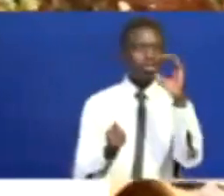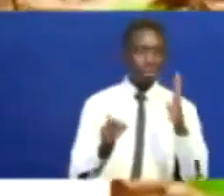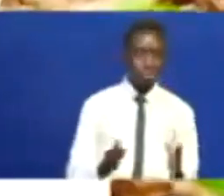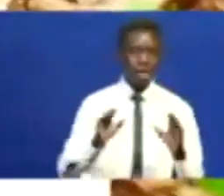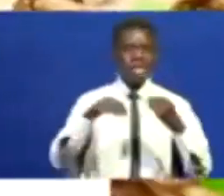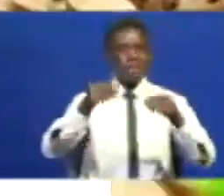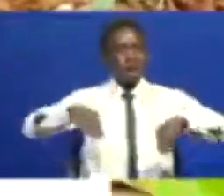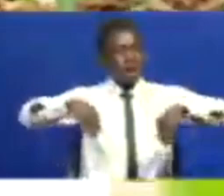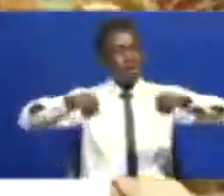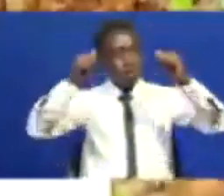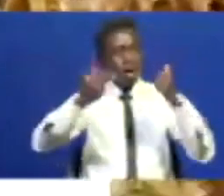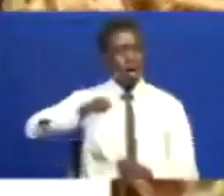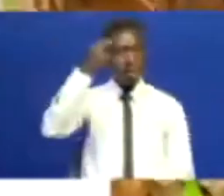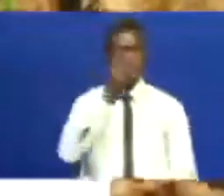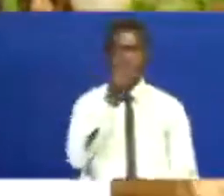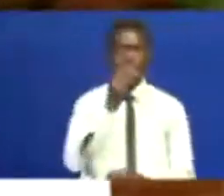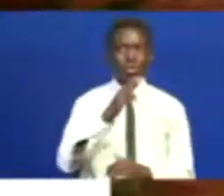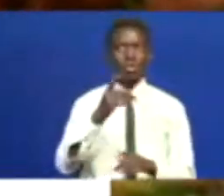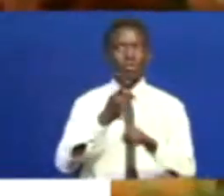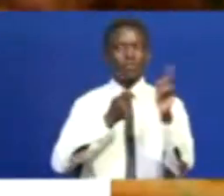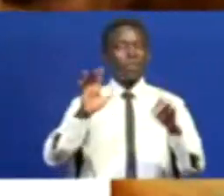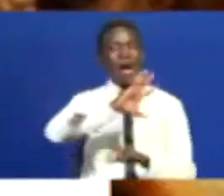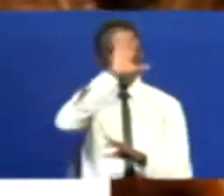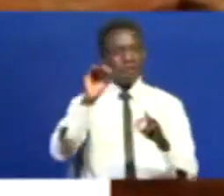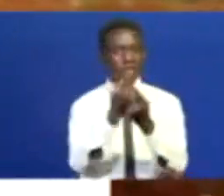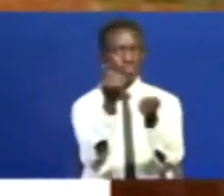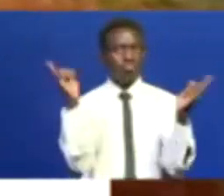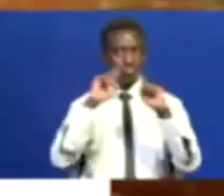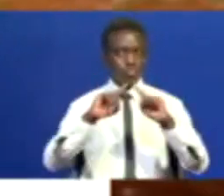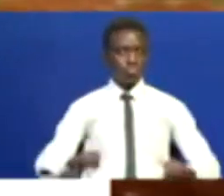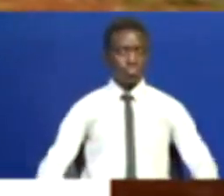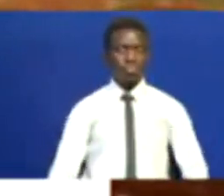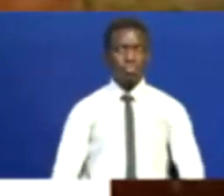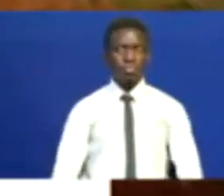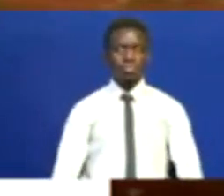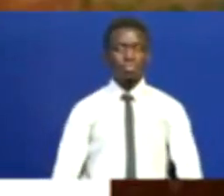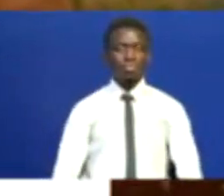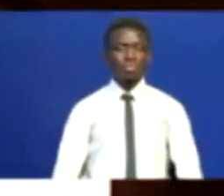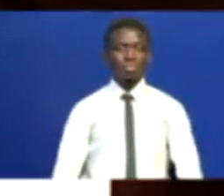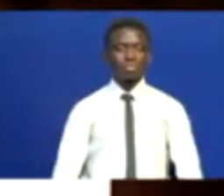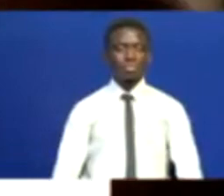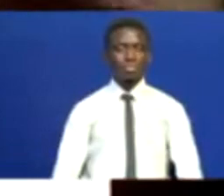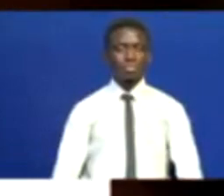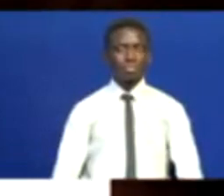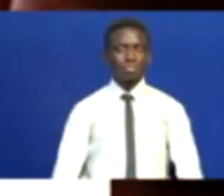products, and retail services across Africa. Werimujenga for Lunchtime News.